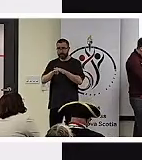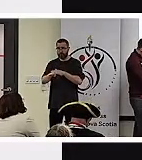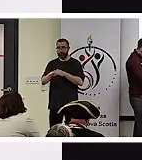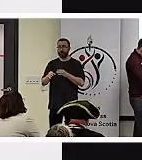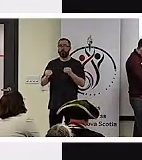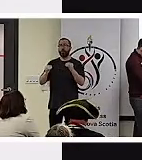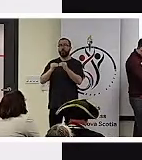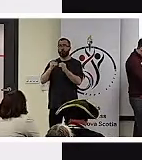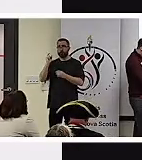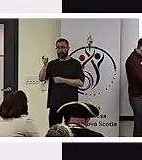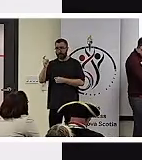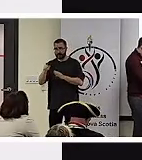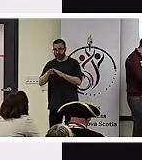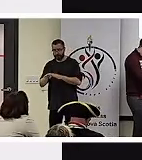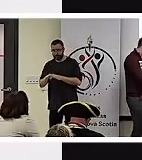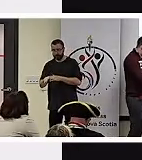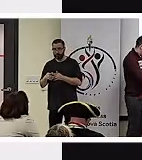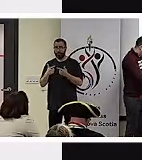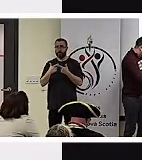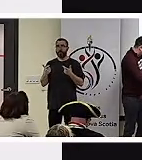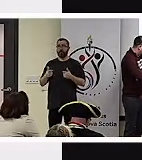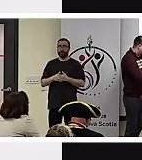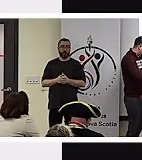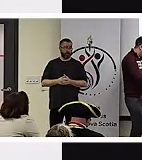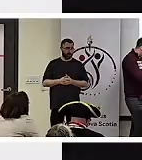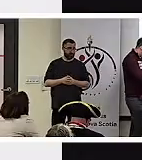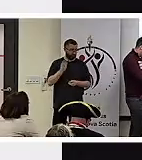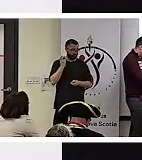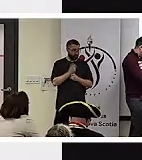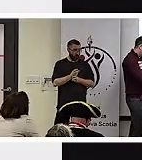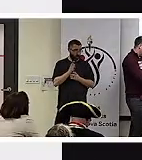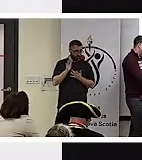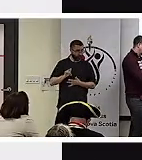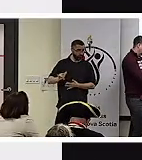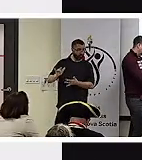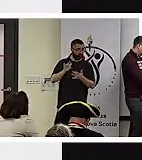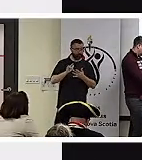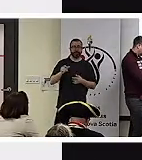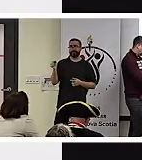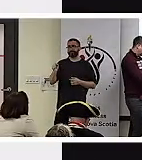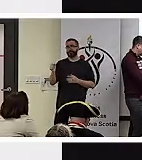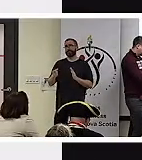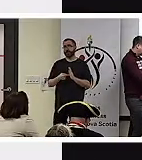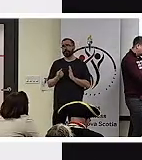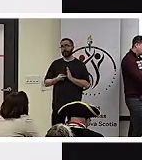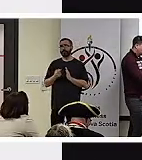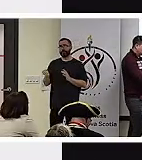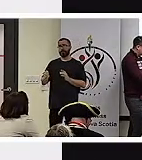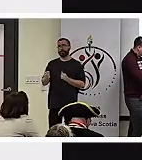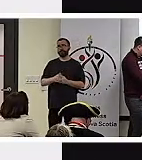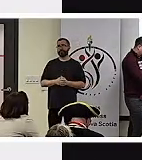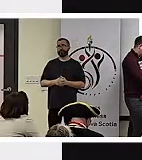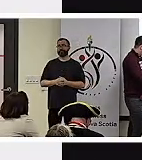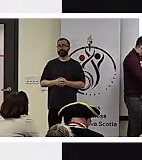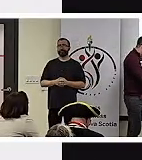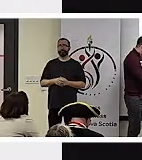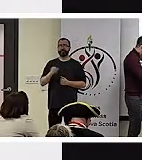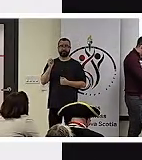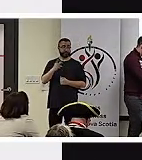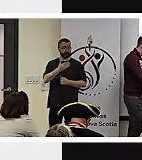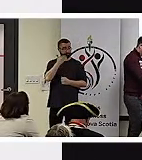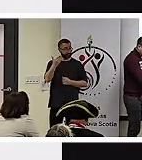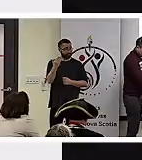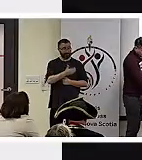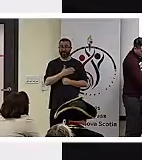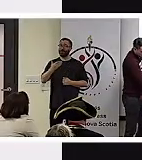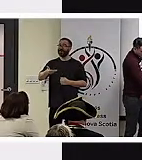and Yeah, so do you find it sometimes hard to get around? yes, Yeah? sometimes, Is yes. it yeah? Okay. Well, thank you very much. You're